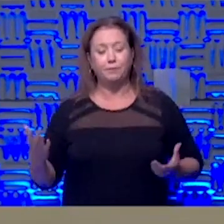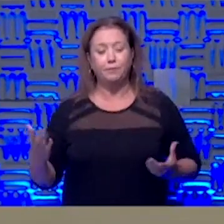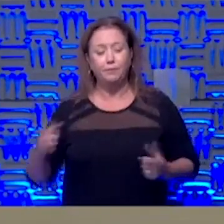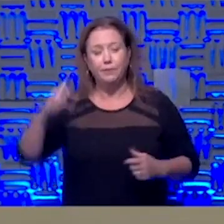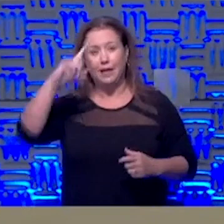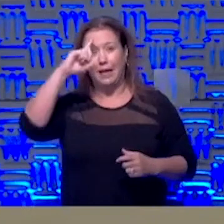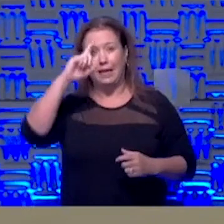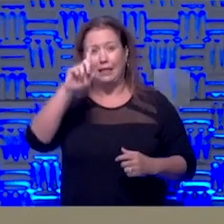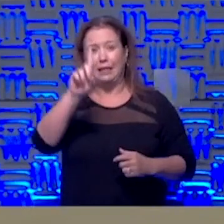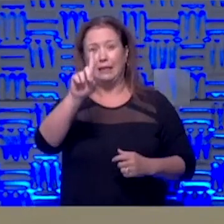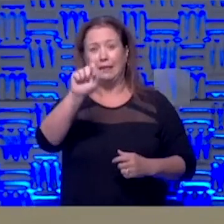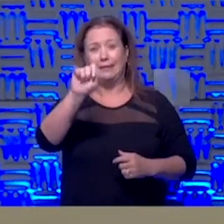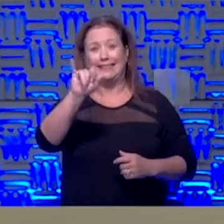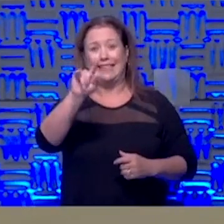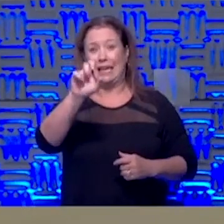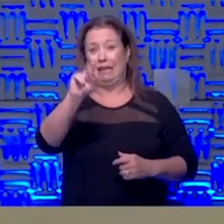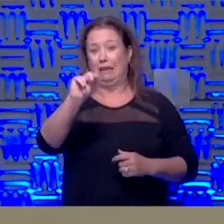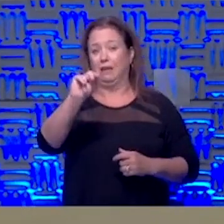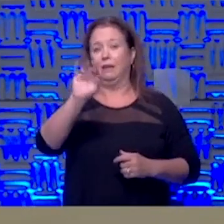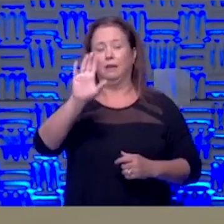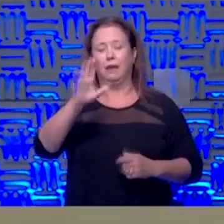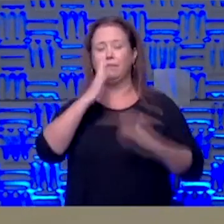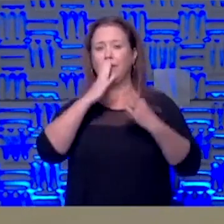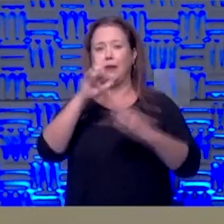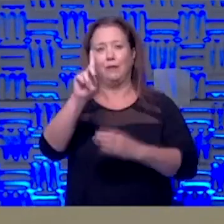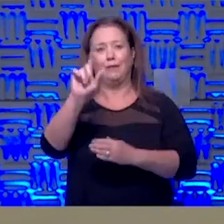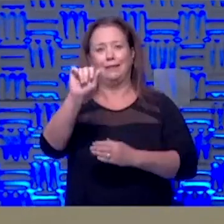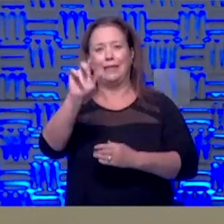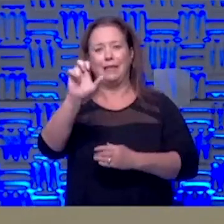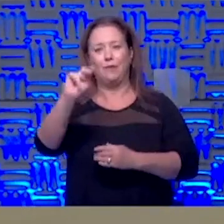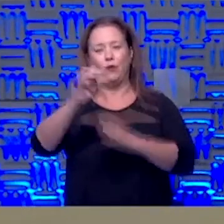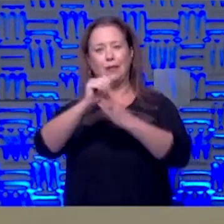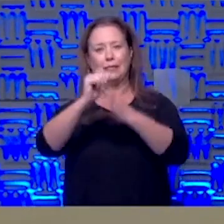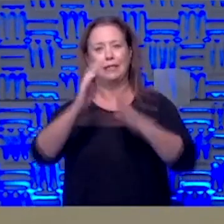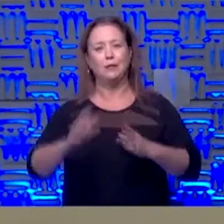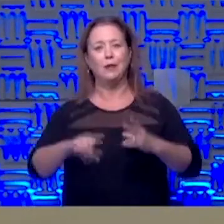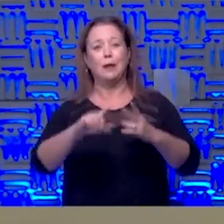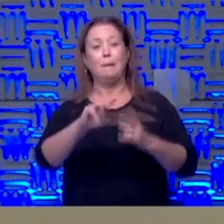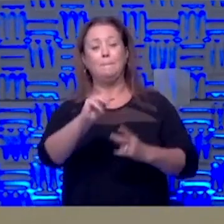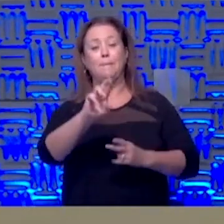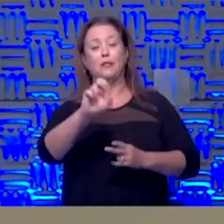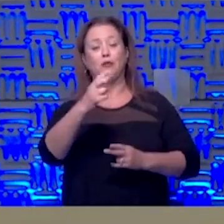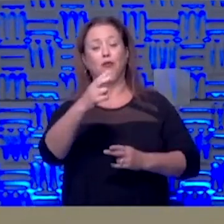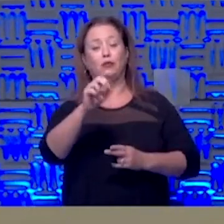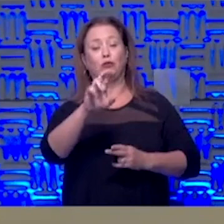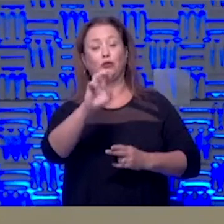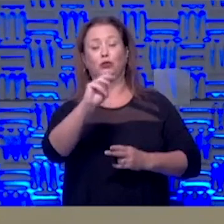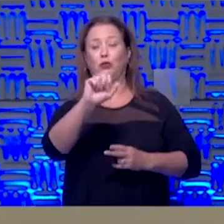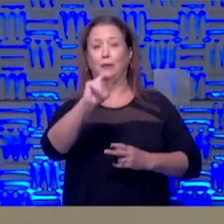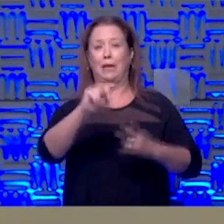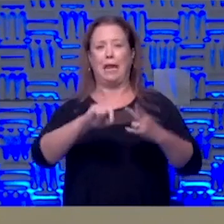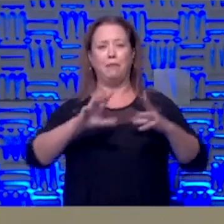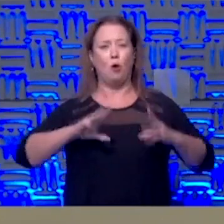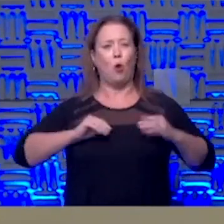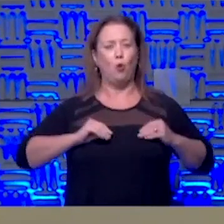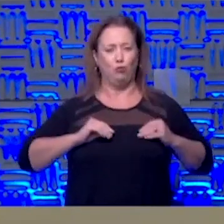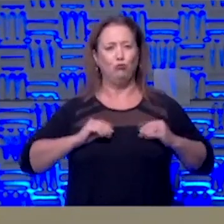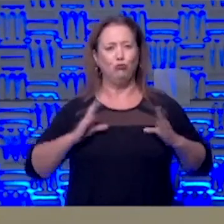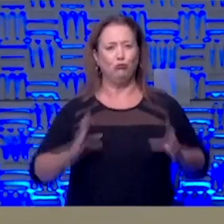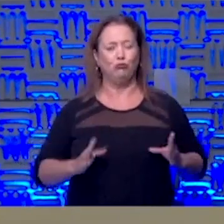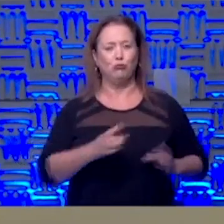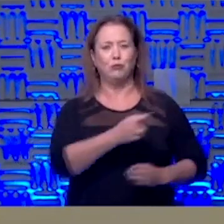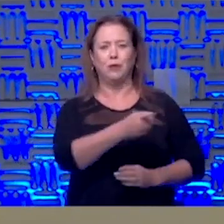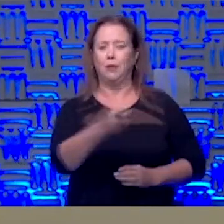thank Dayton for his leadership and Mr. Sherman and the ownership crew for doing